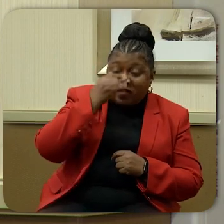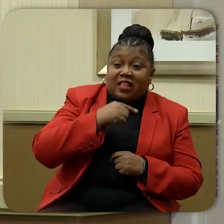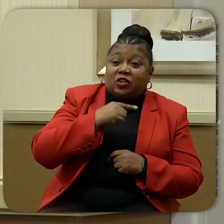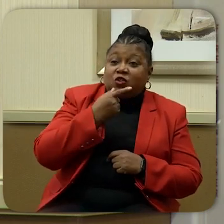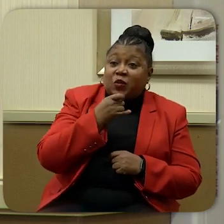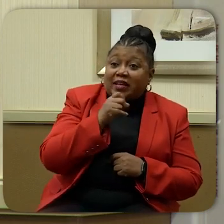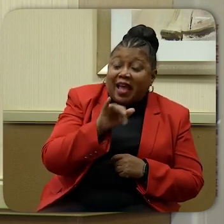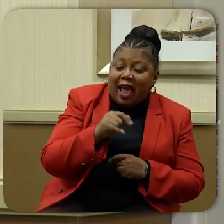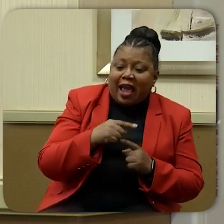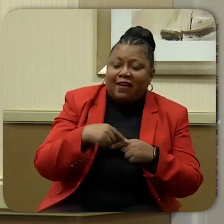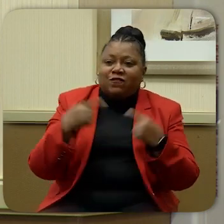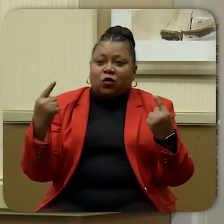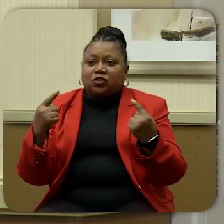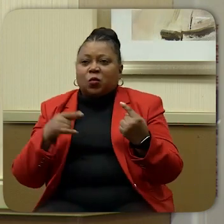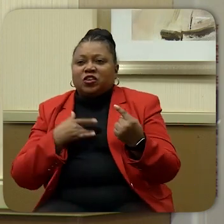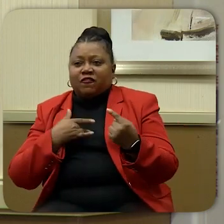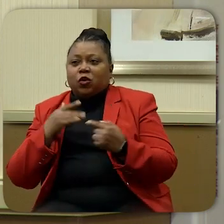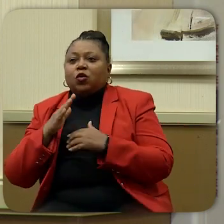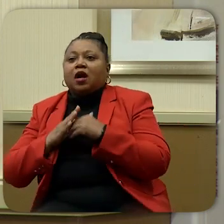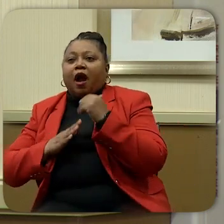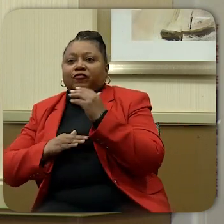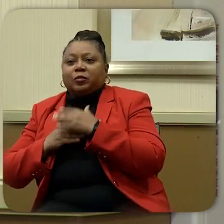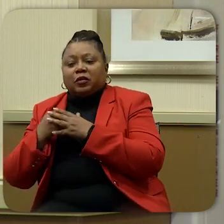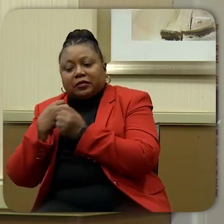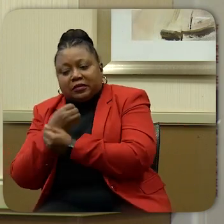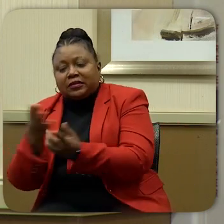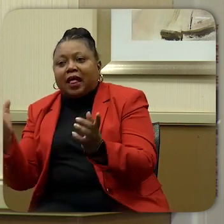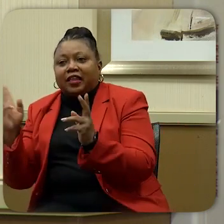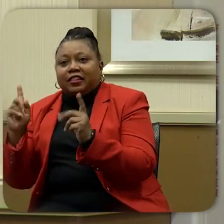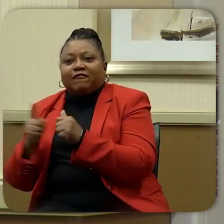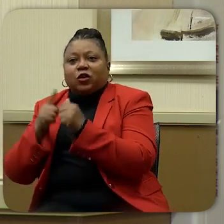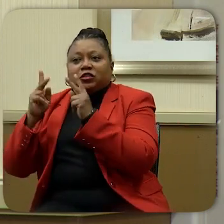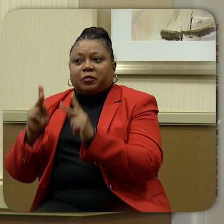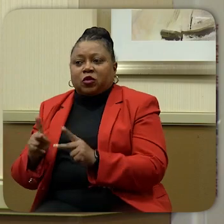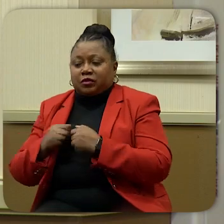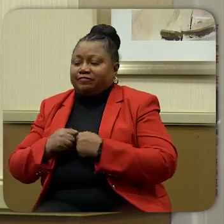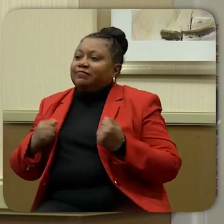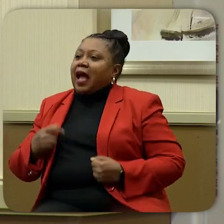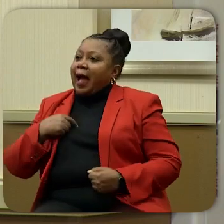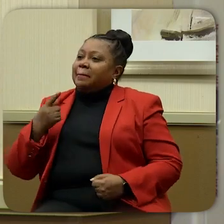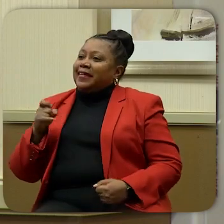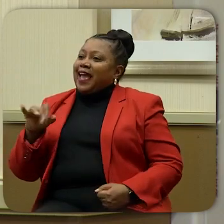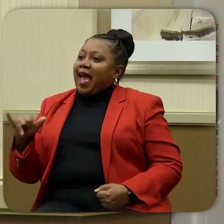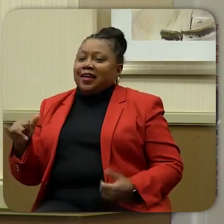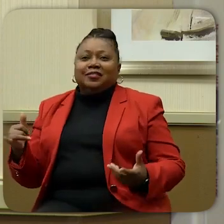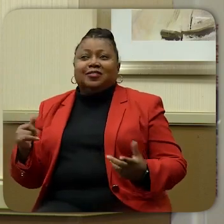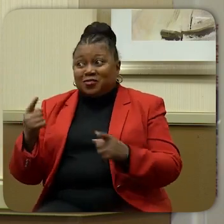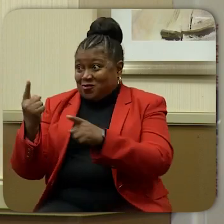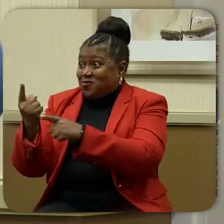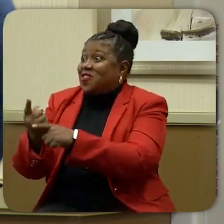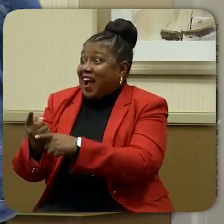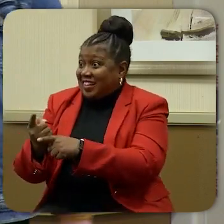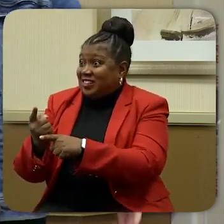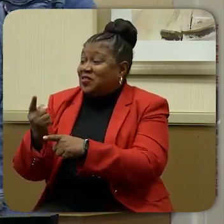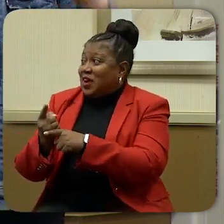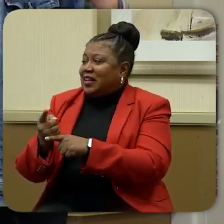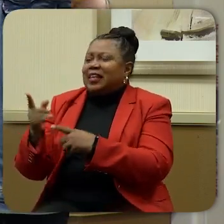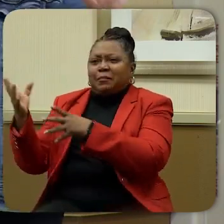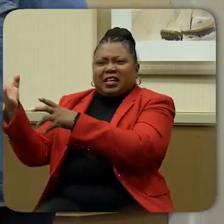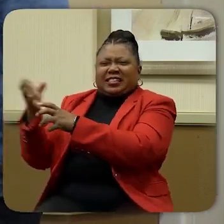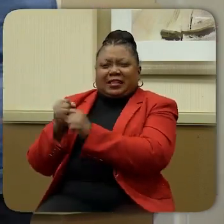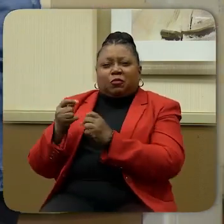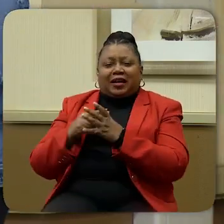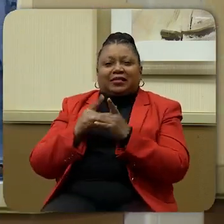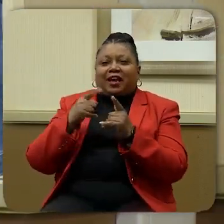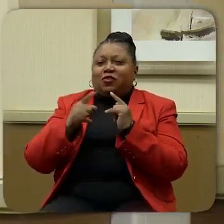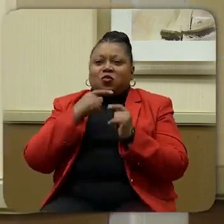gay versus when you feel comfortable telling the first person about it. Right, right. And so, okay, let me summarize that